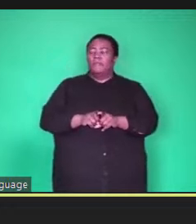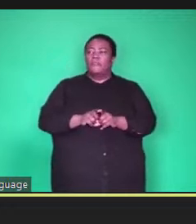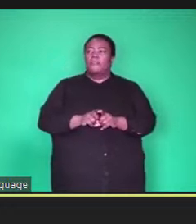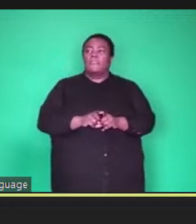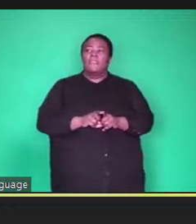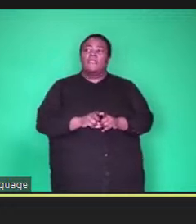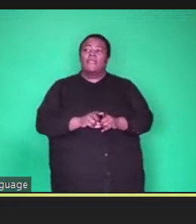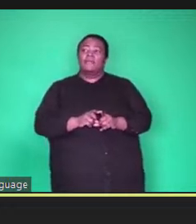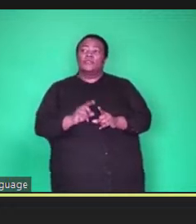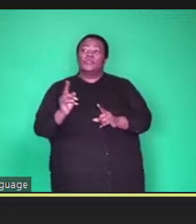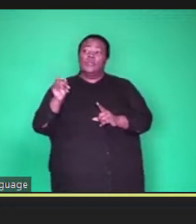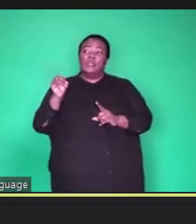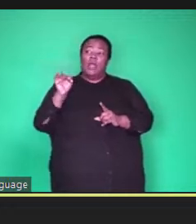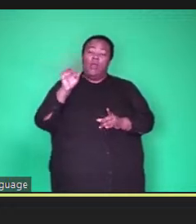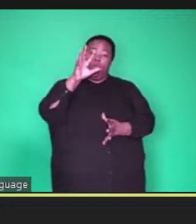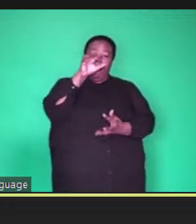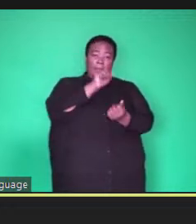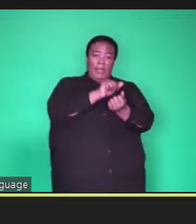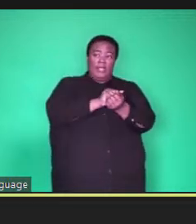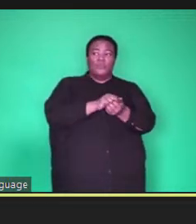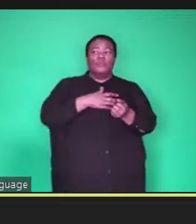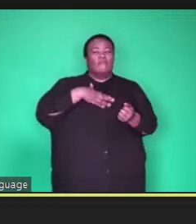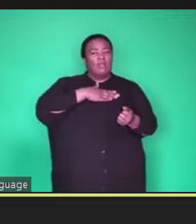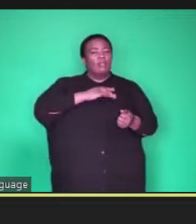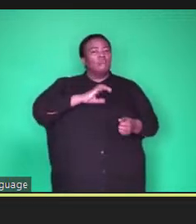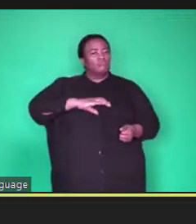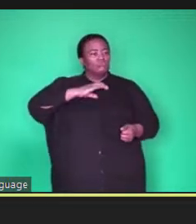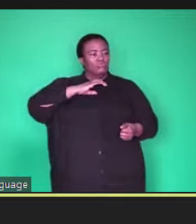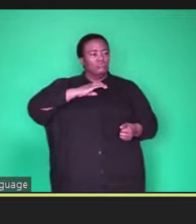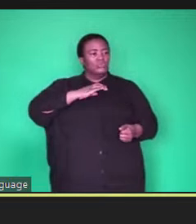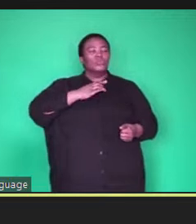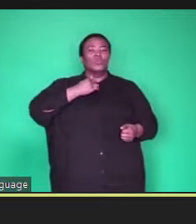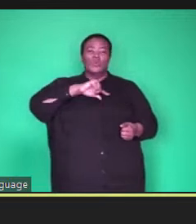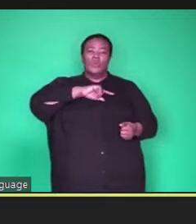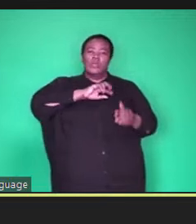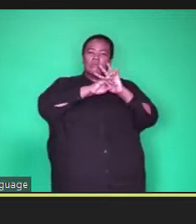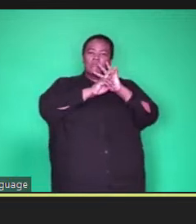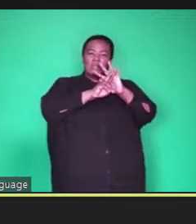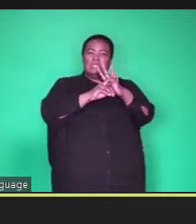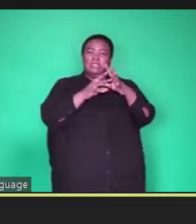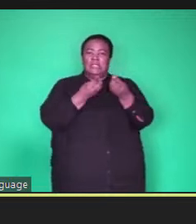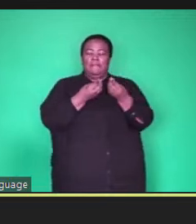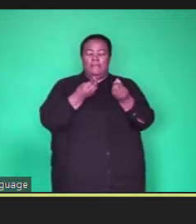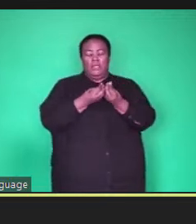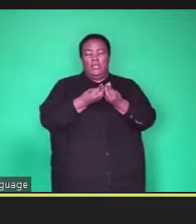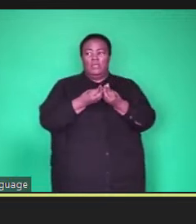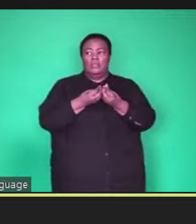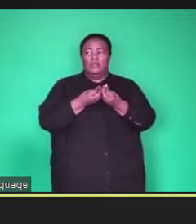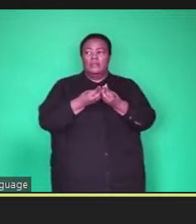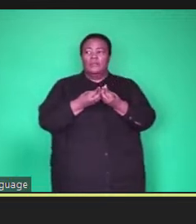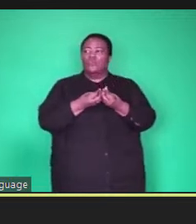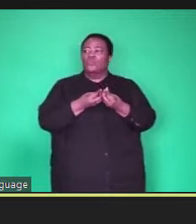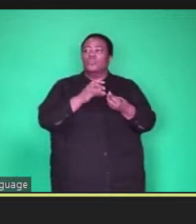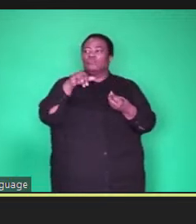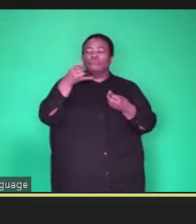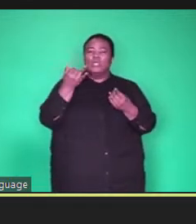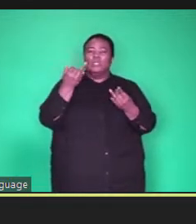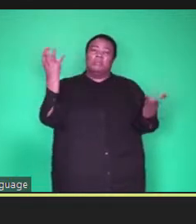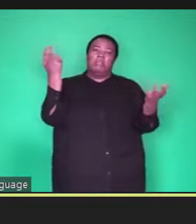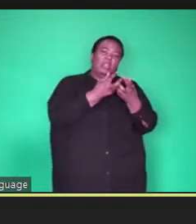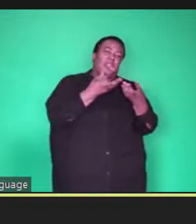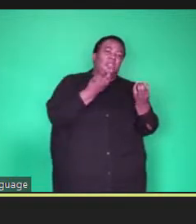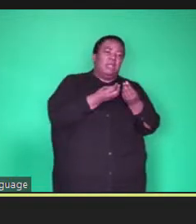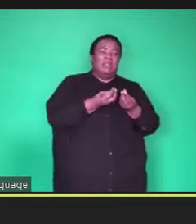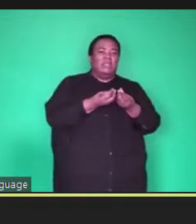big, we feel quite confident that we're representing something that is, we're not just mashing things together that don't